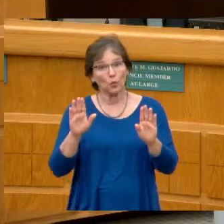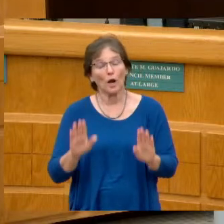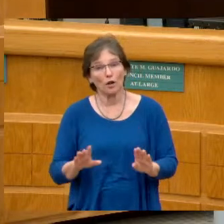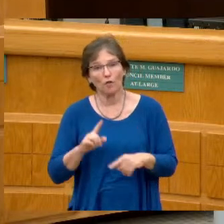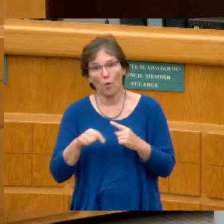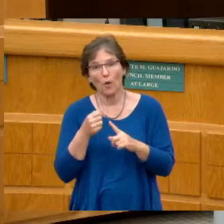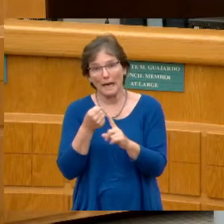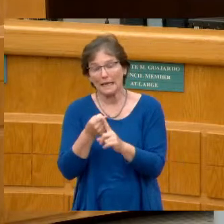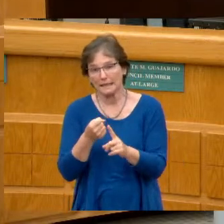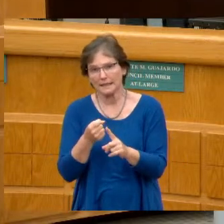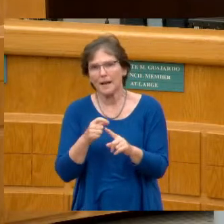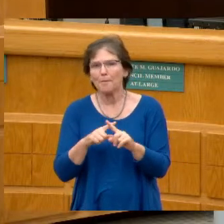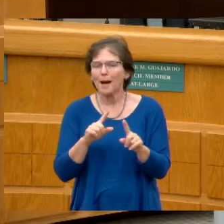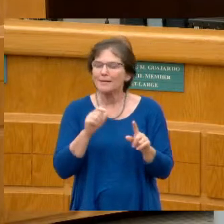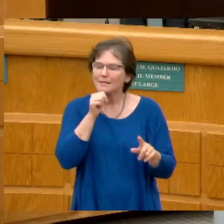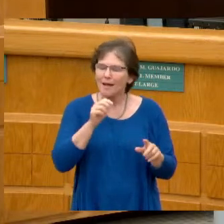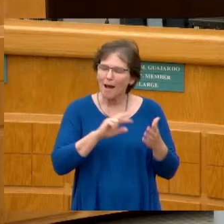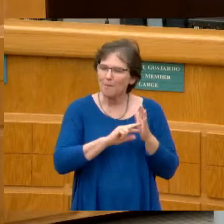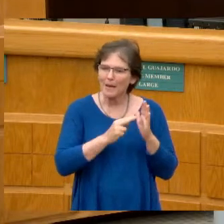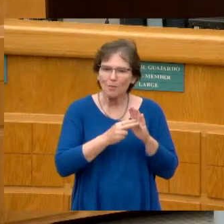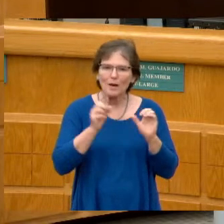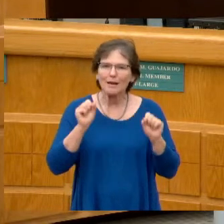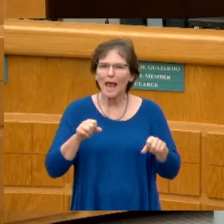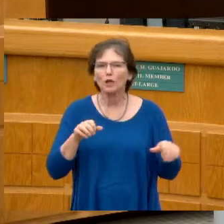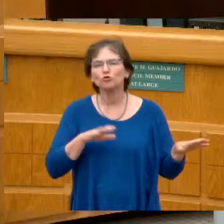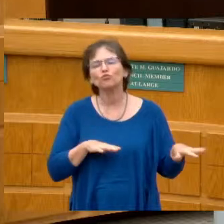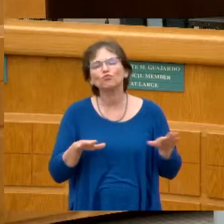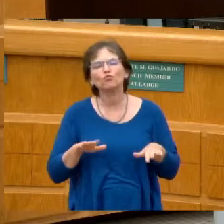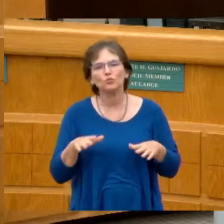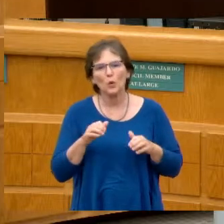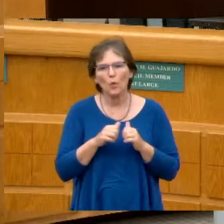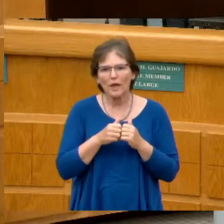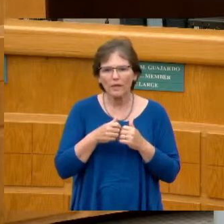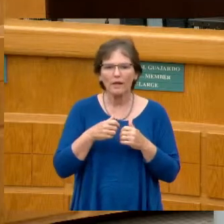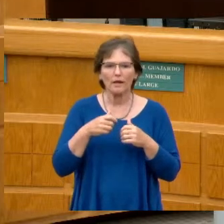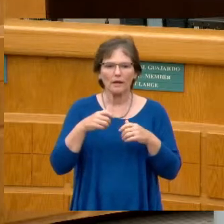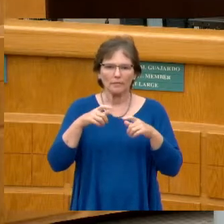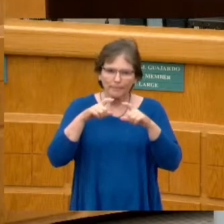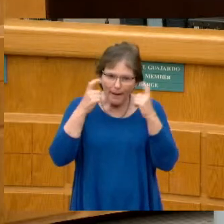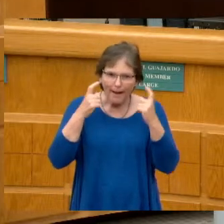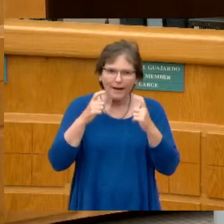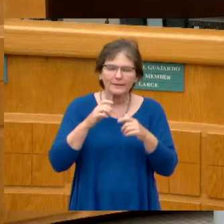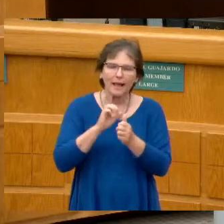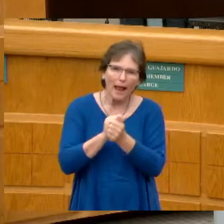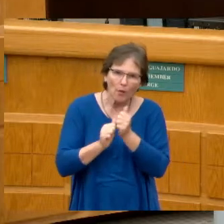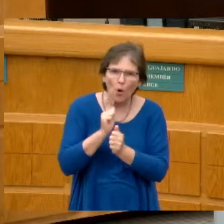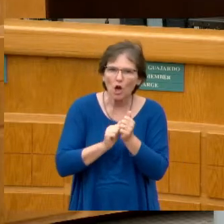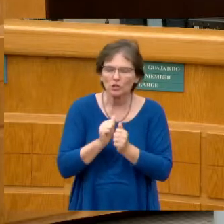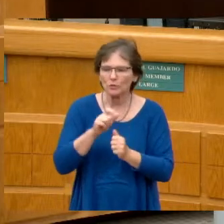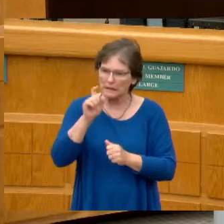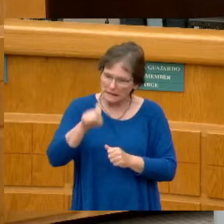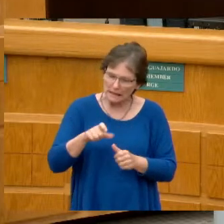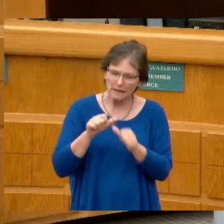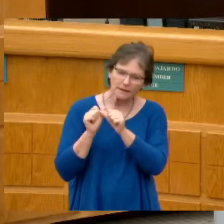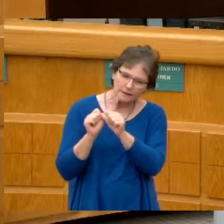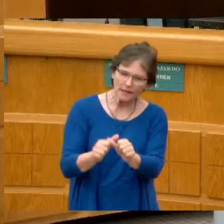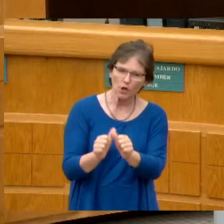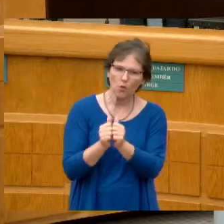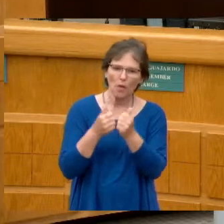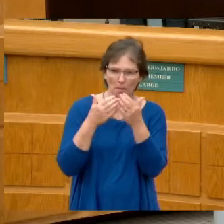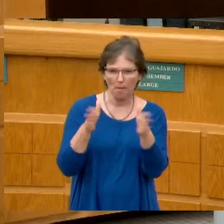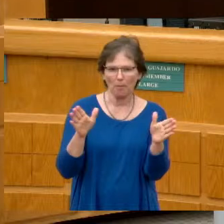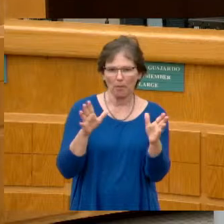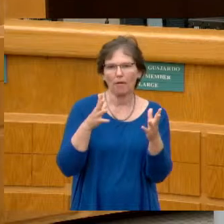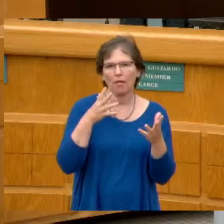also continue to see family units passing the virus to one another. While our new daily cases are not in the triple digits,